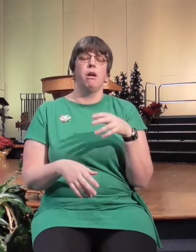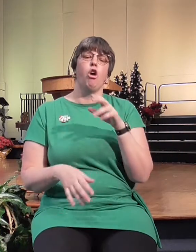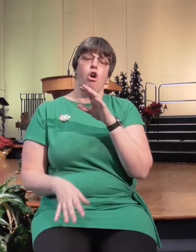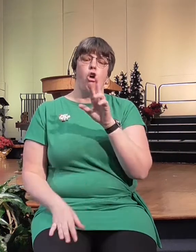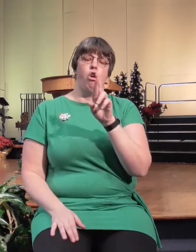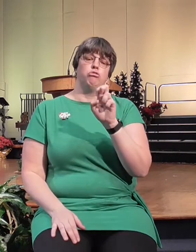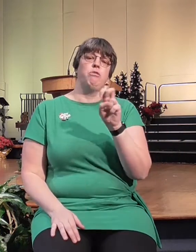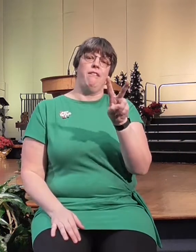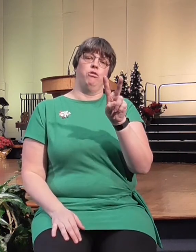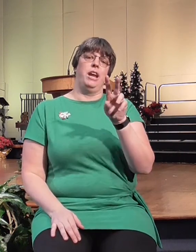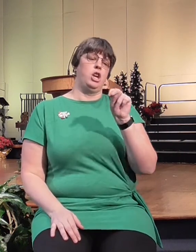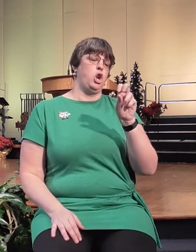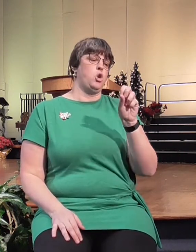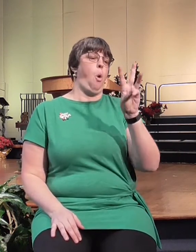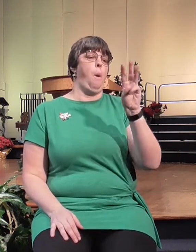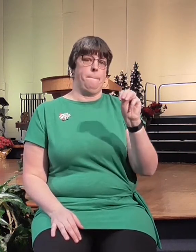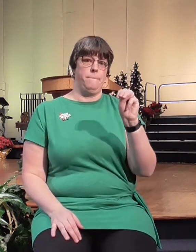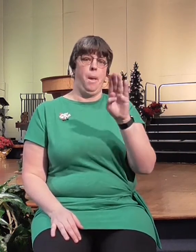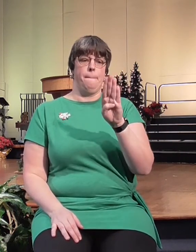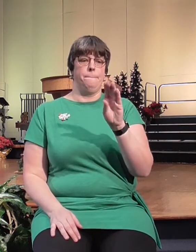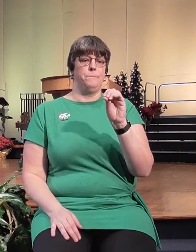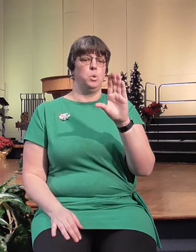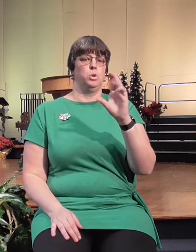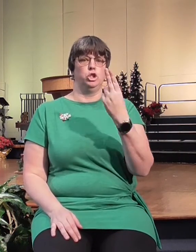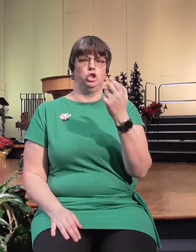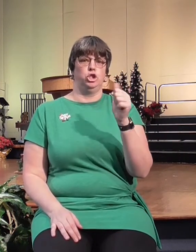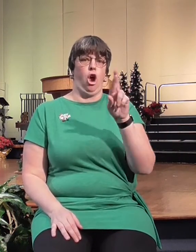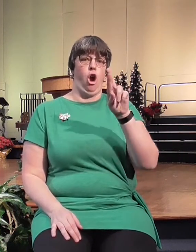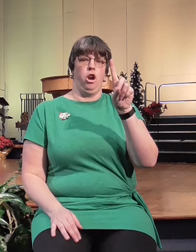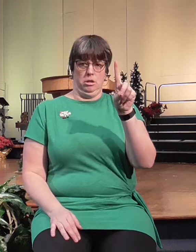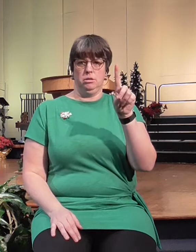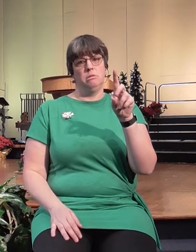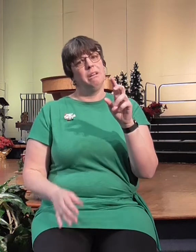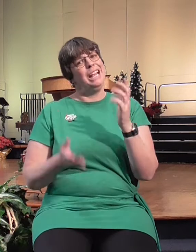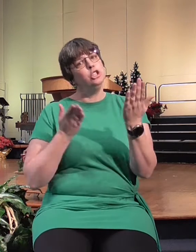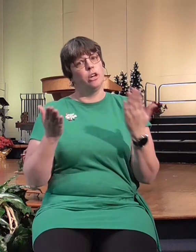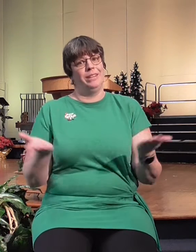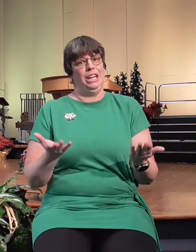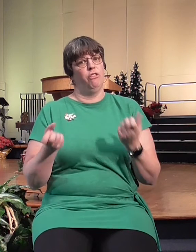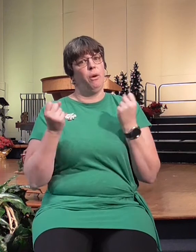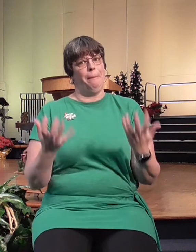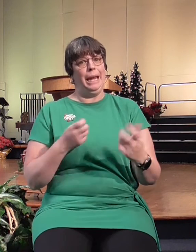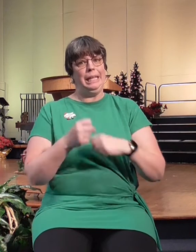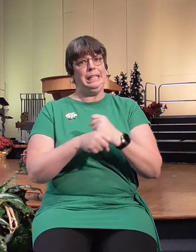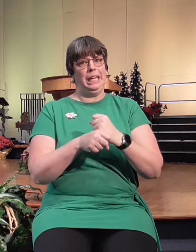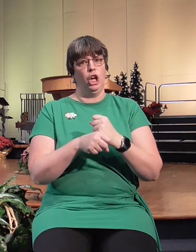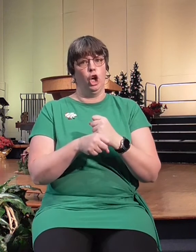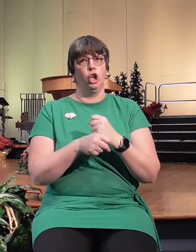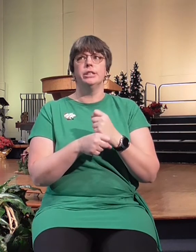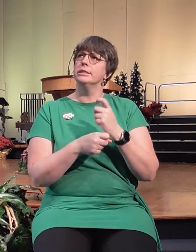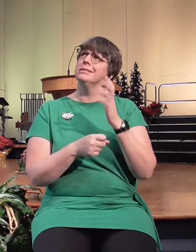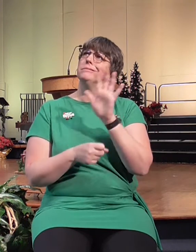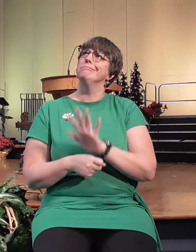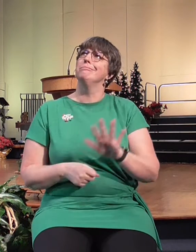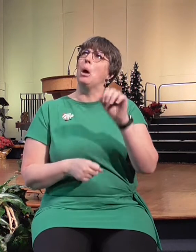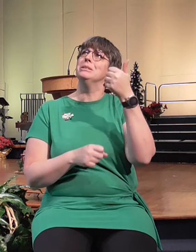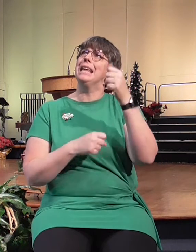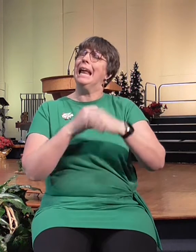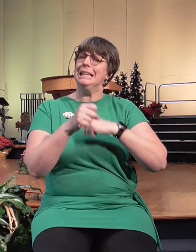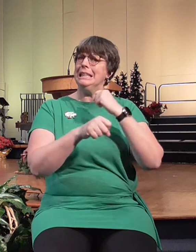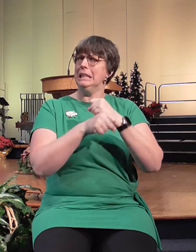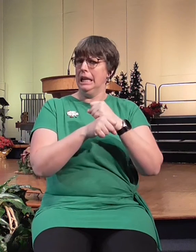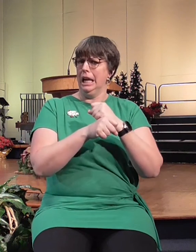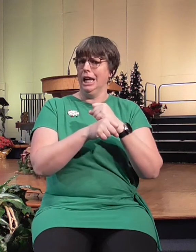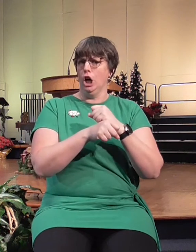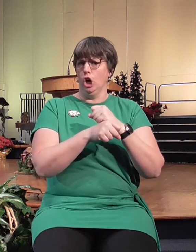Norm Bouchard. He served here in our community for a number of years, a minister here at Mile High Church, and about 10 years ago, he